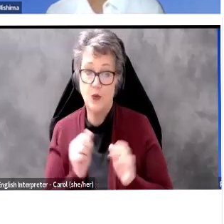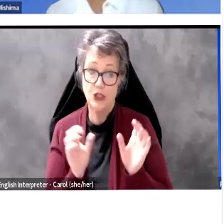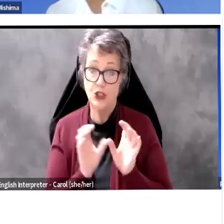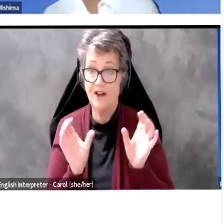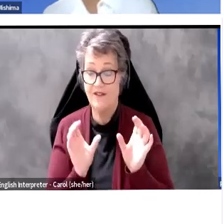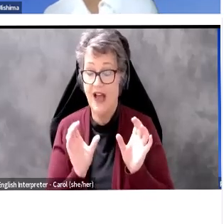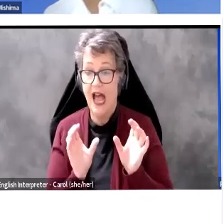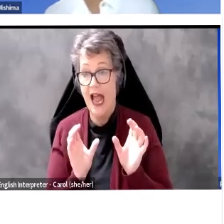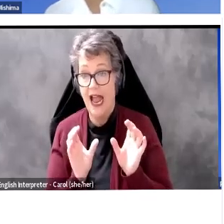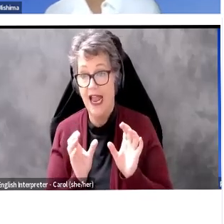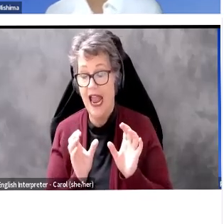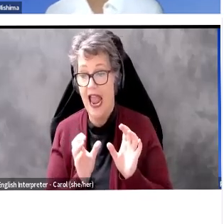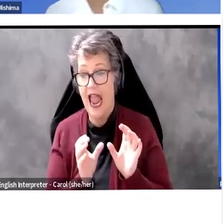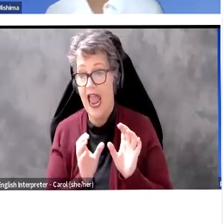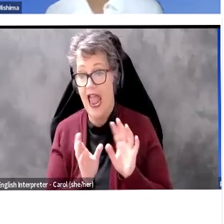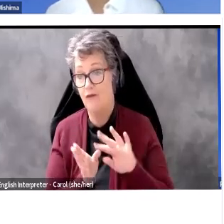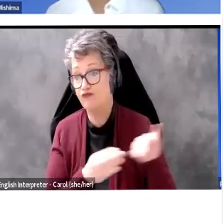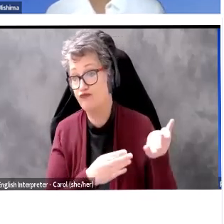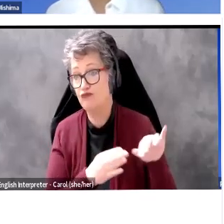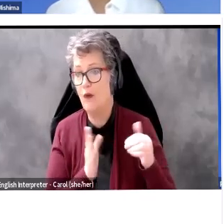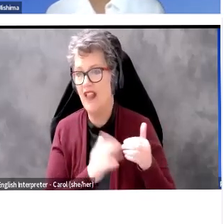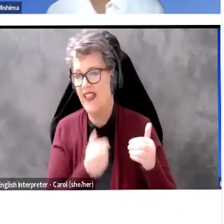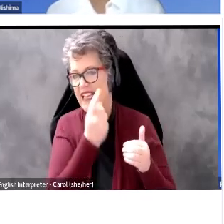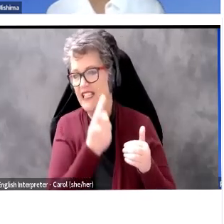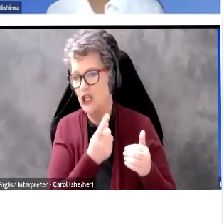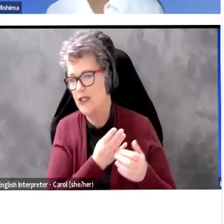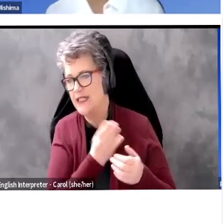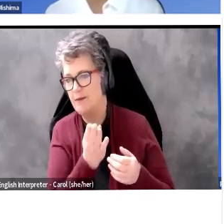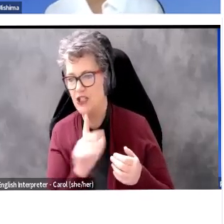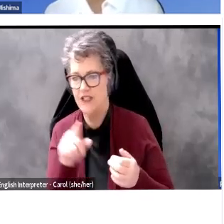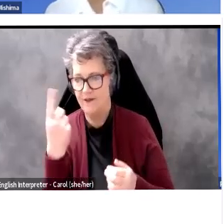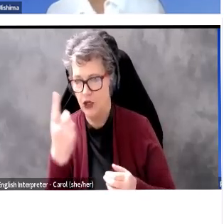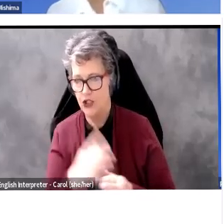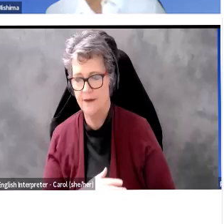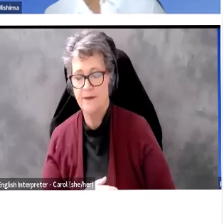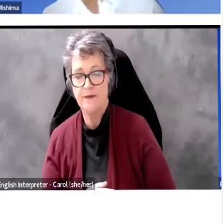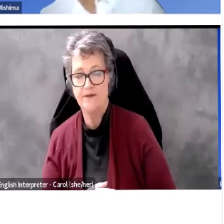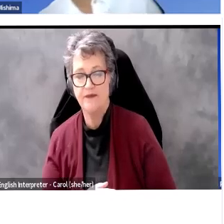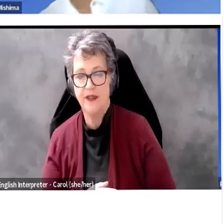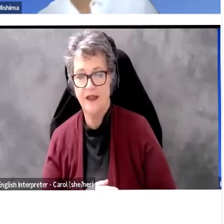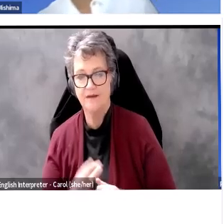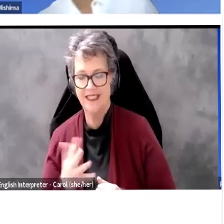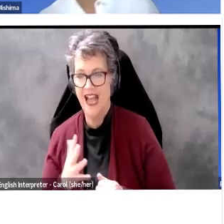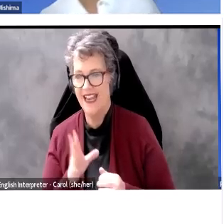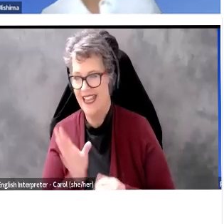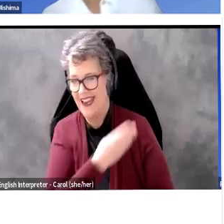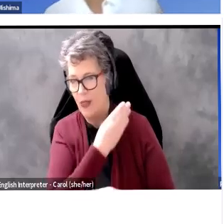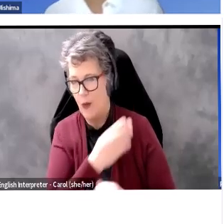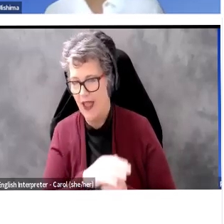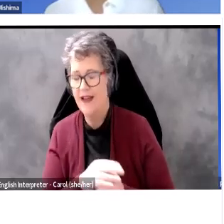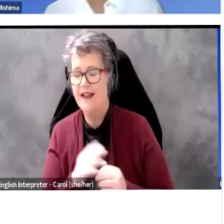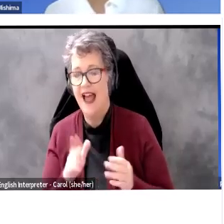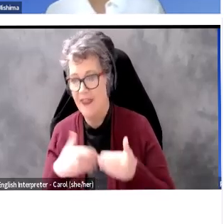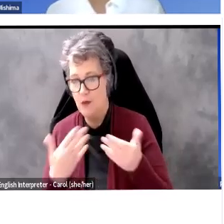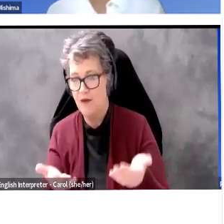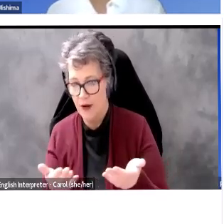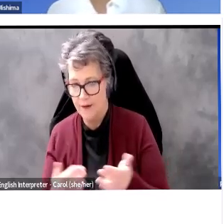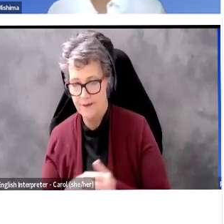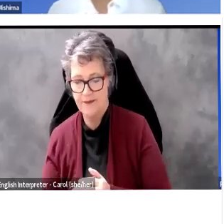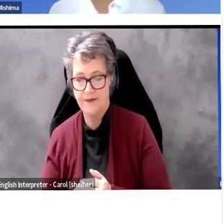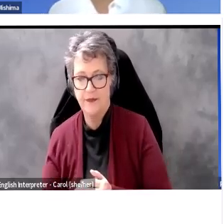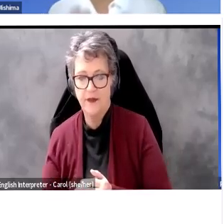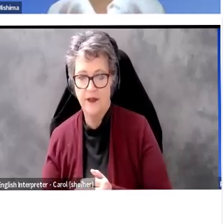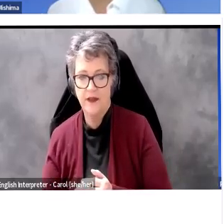certify and put to bed one of the easier submissions first to kind of get it out of the way and then move on to the next.